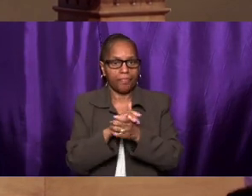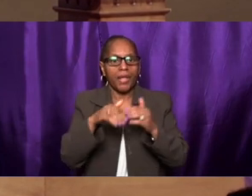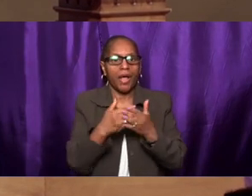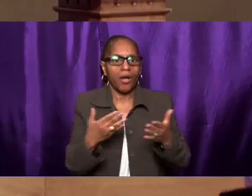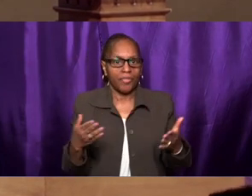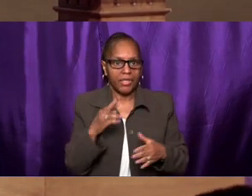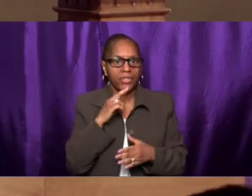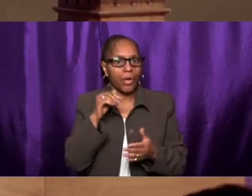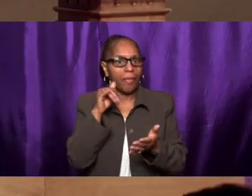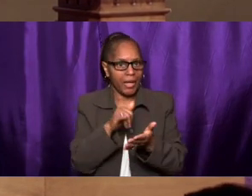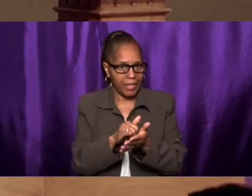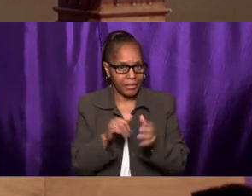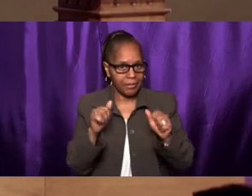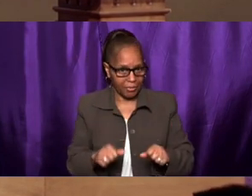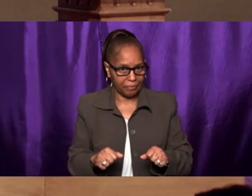things are possible